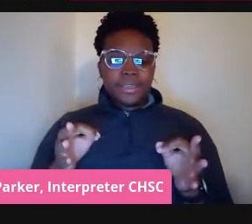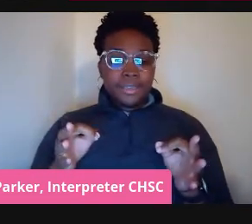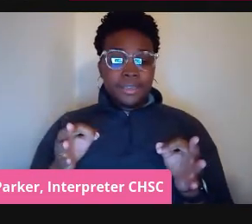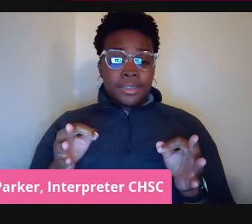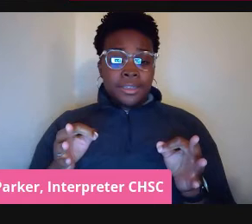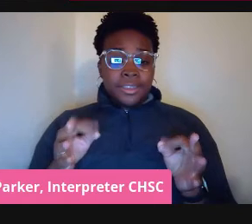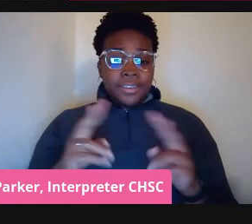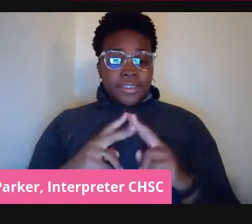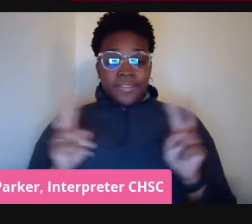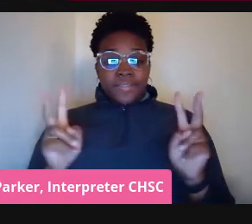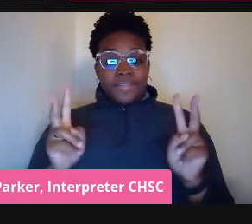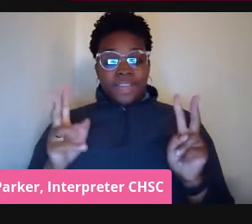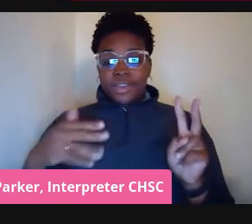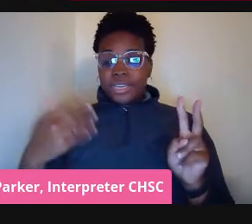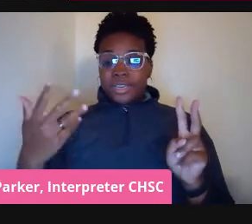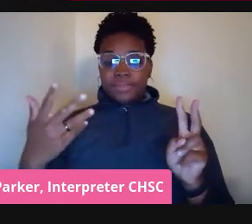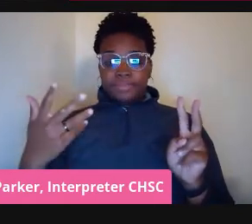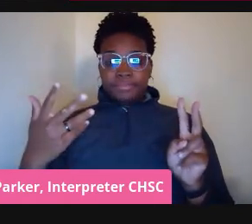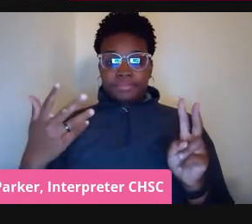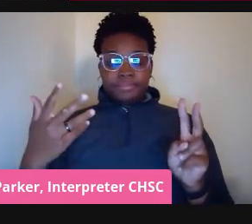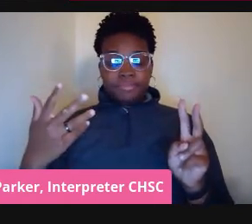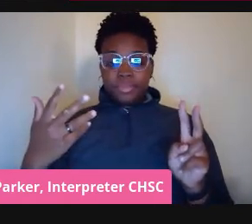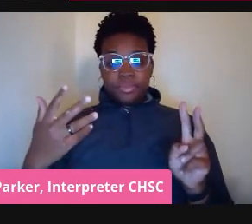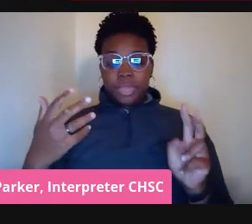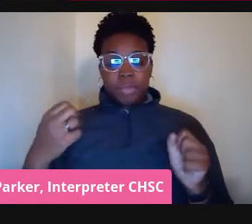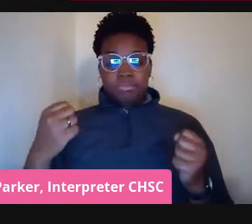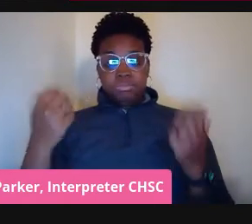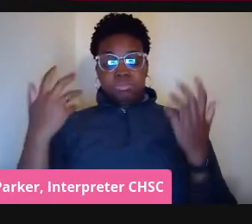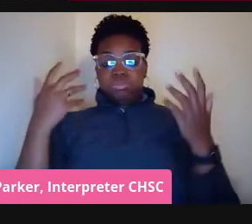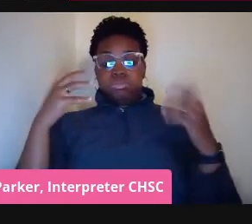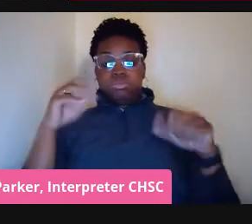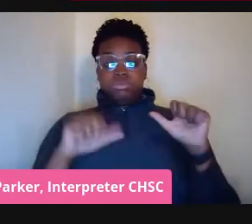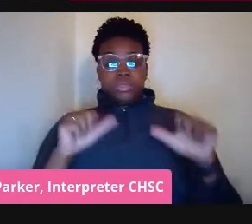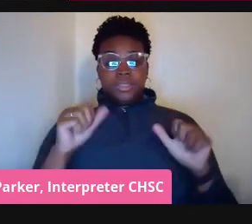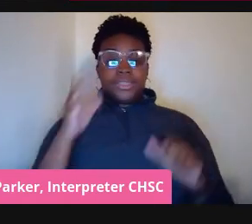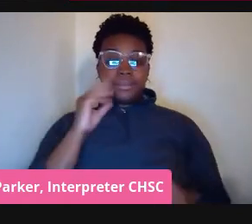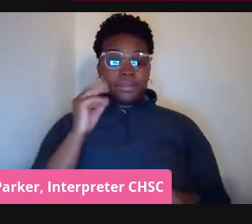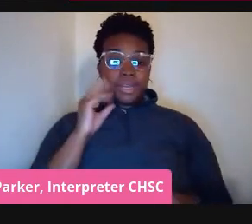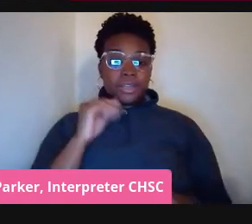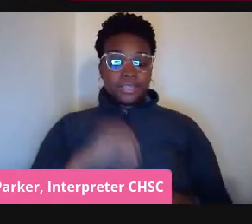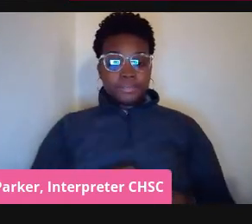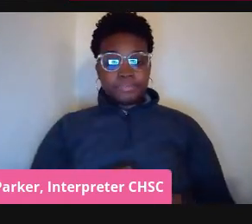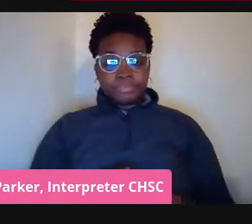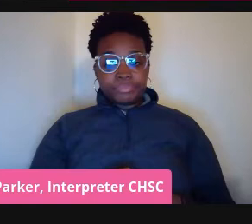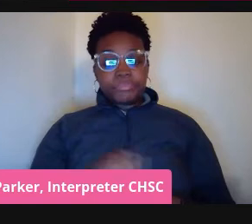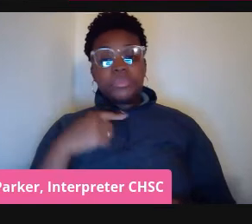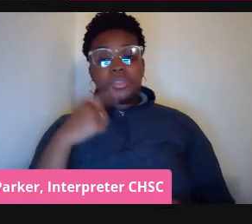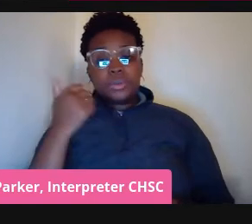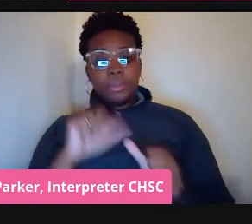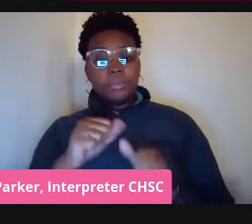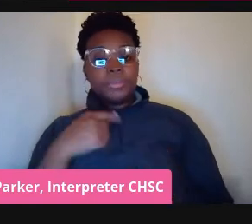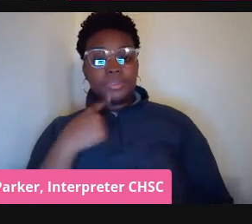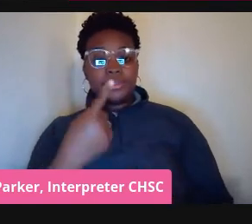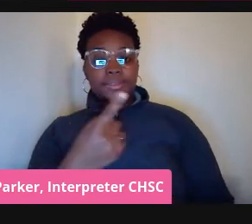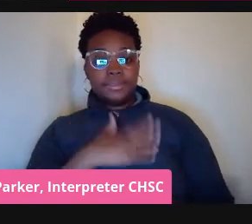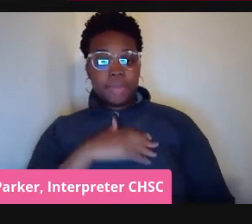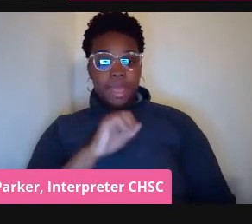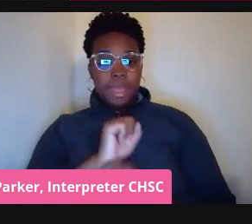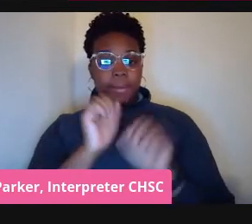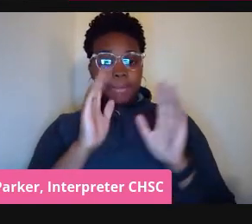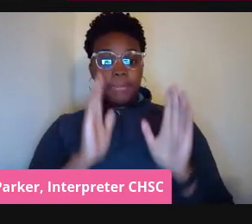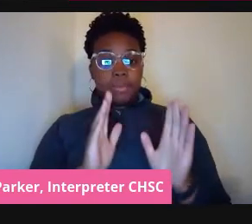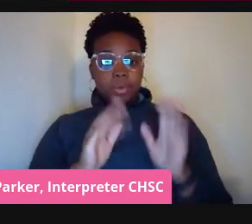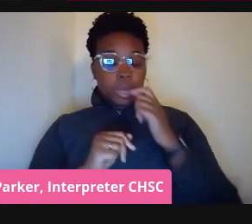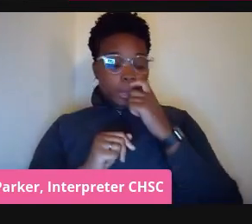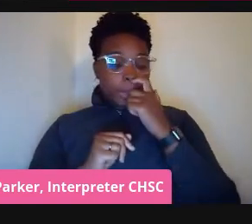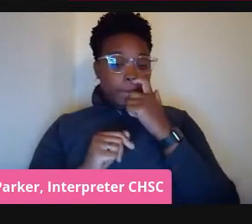But it was definitely a very daunting experience, to say the least. I had, remember telling my employer that I was